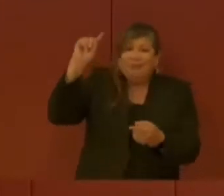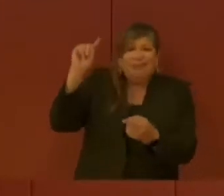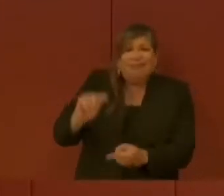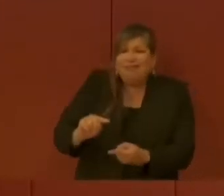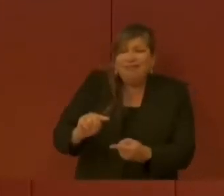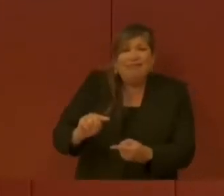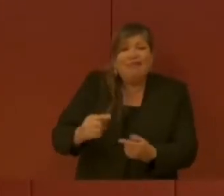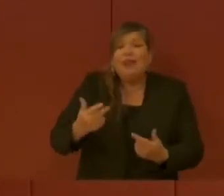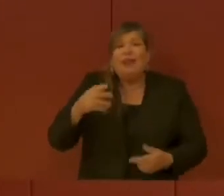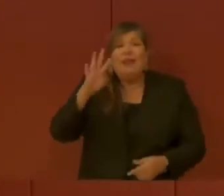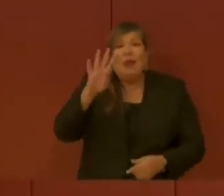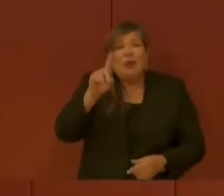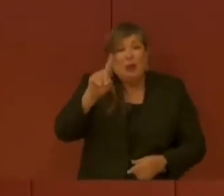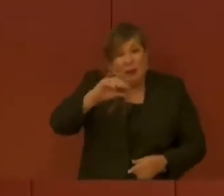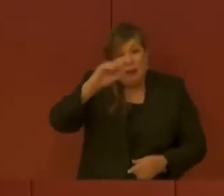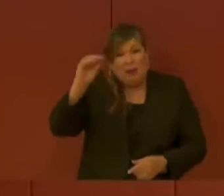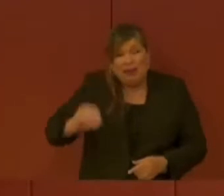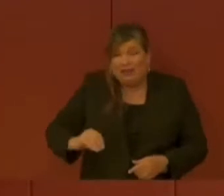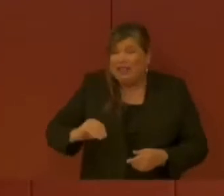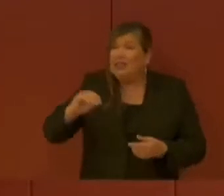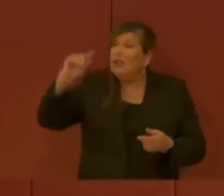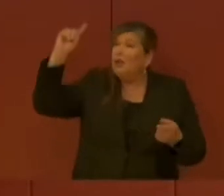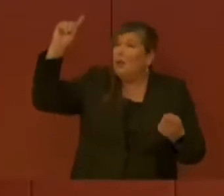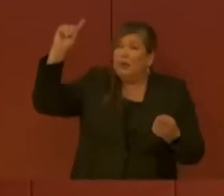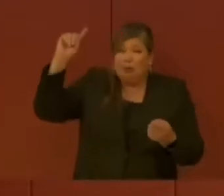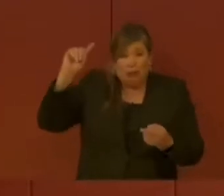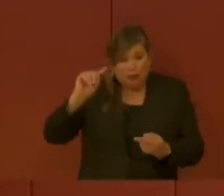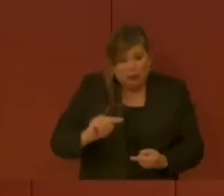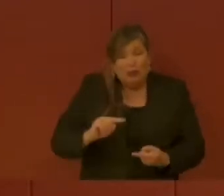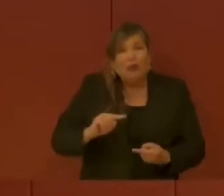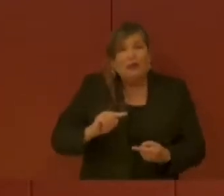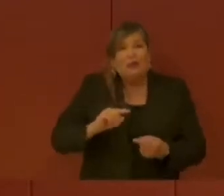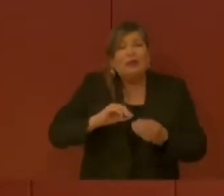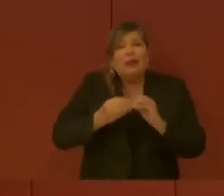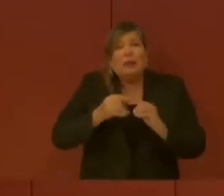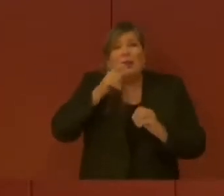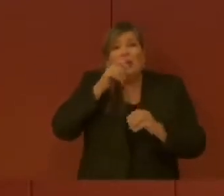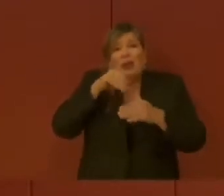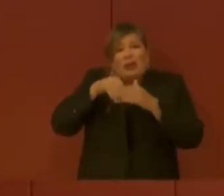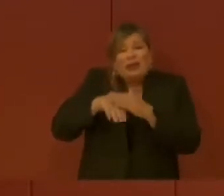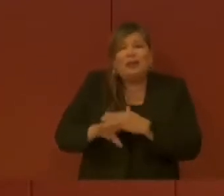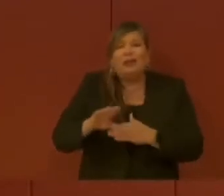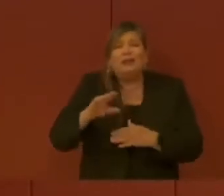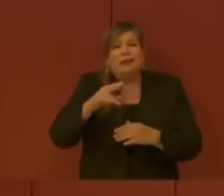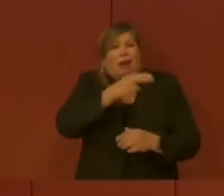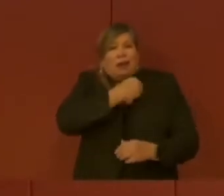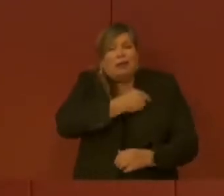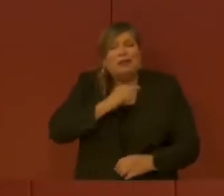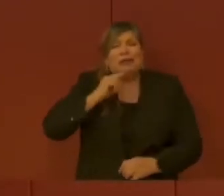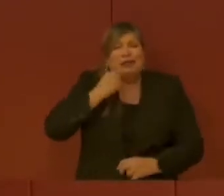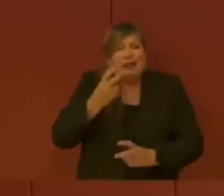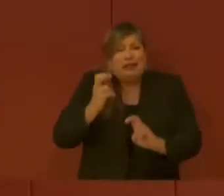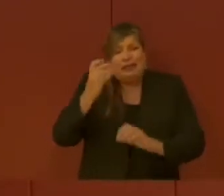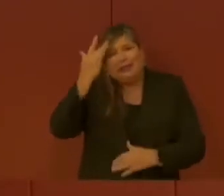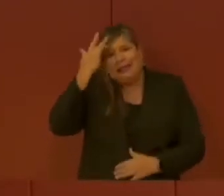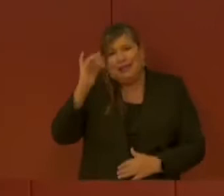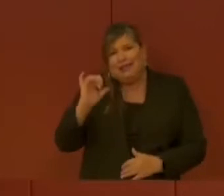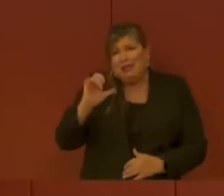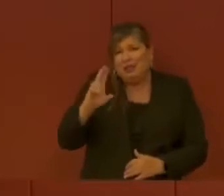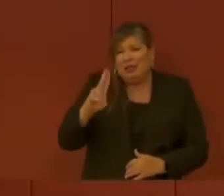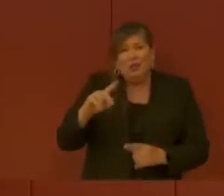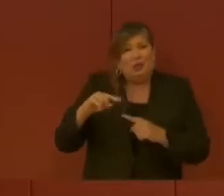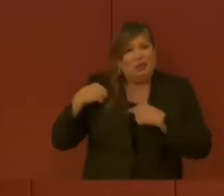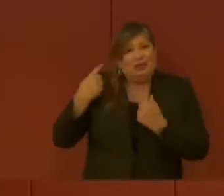by 41%, 43% decline in ICUs over that same period of time. We have been